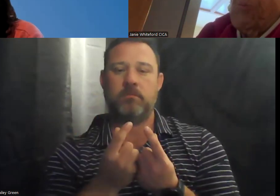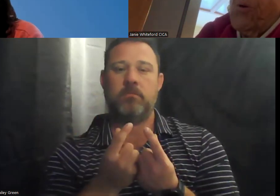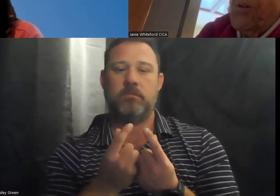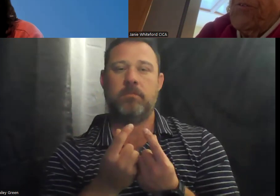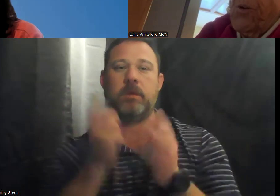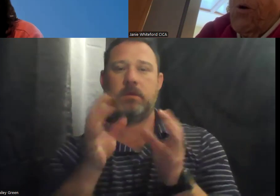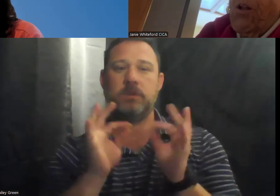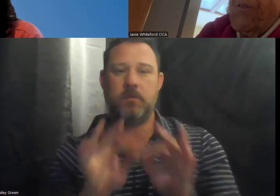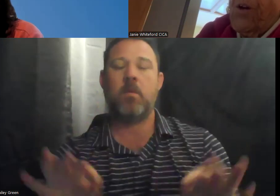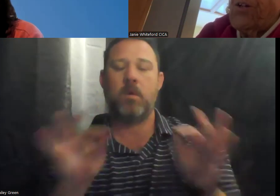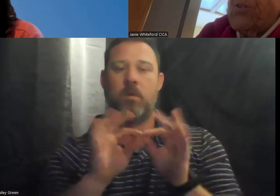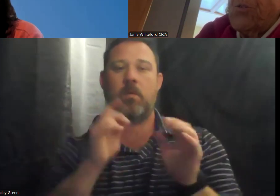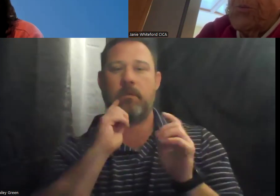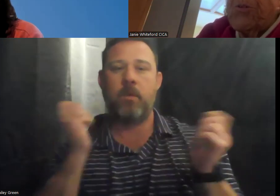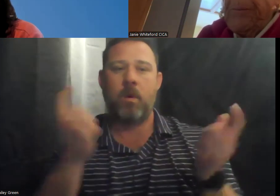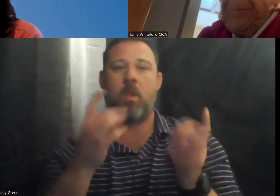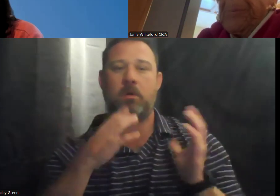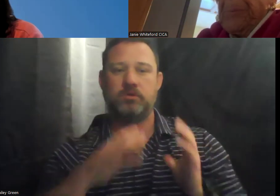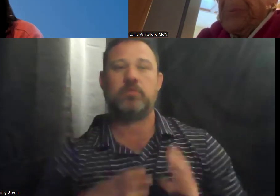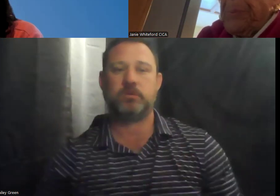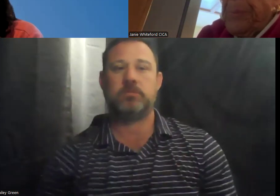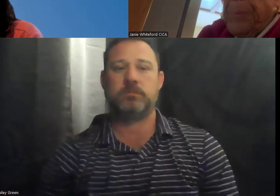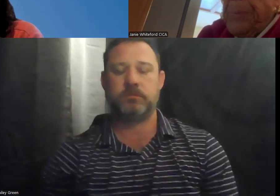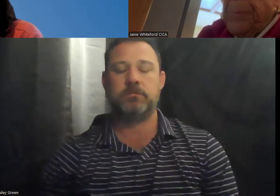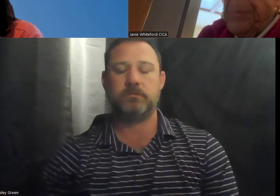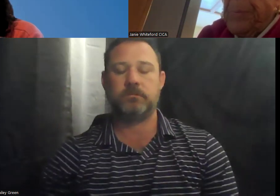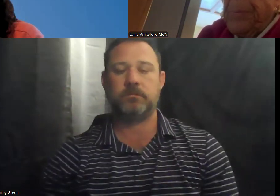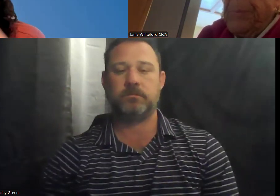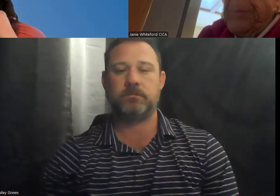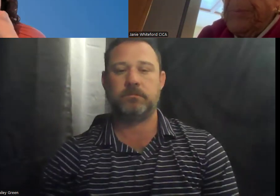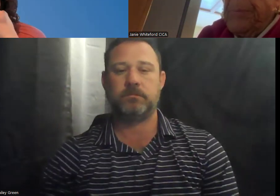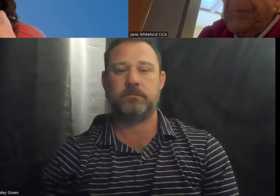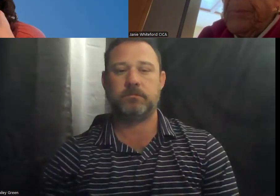so important for all of our consumers.